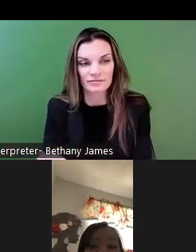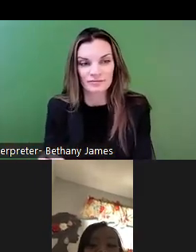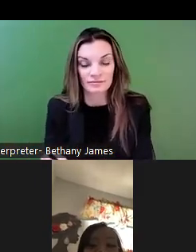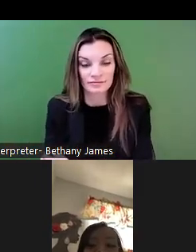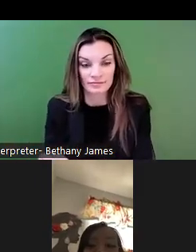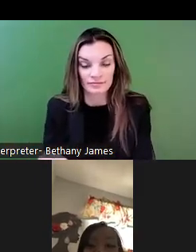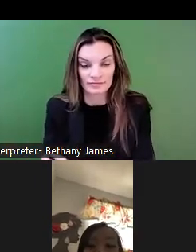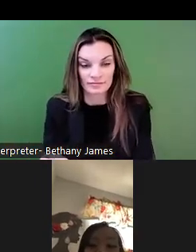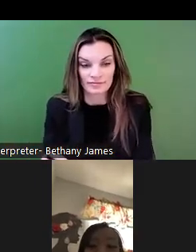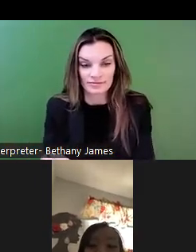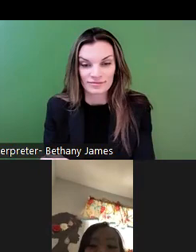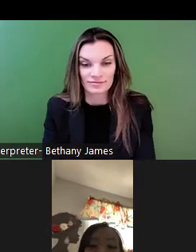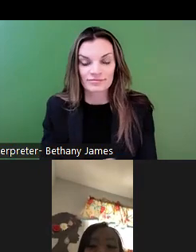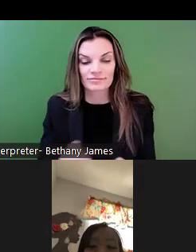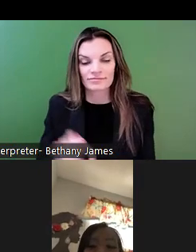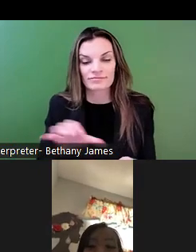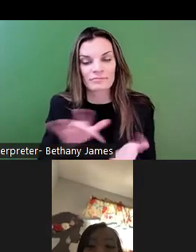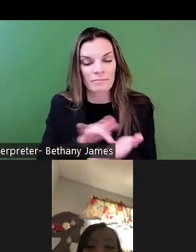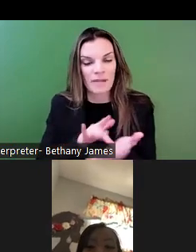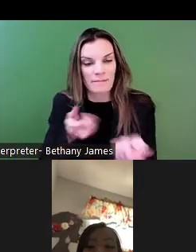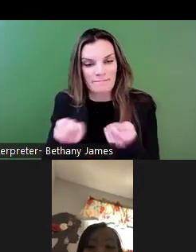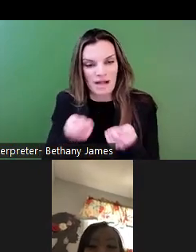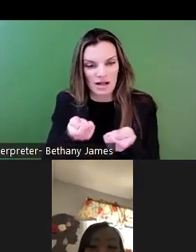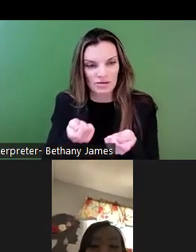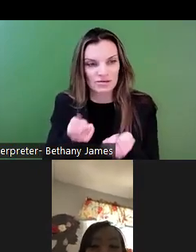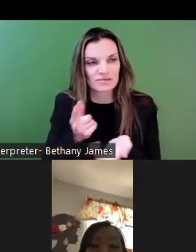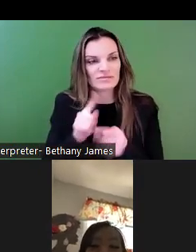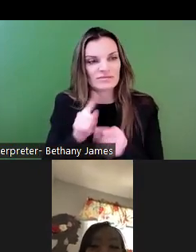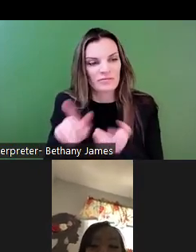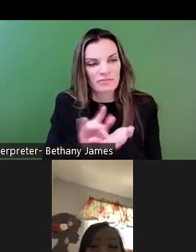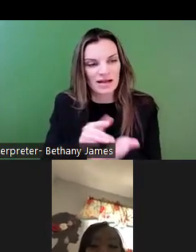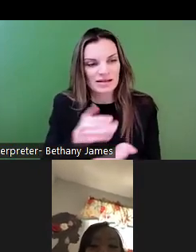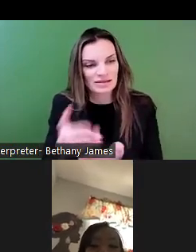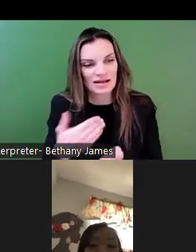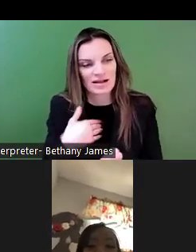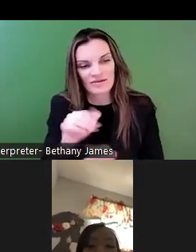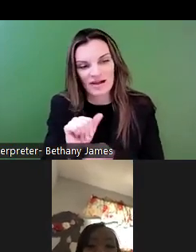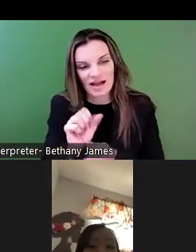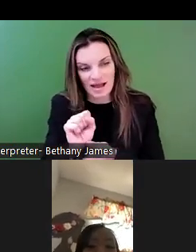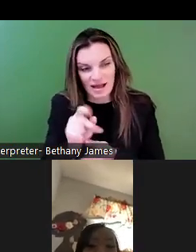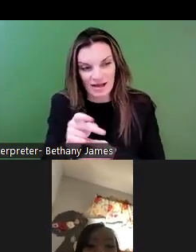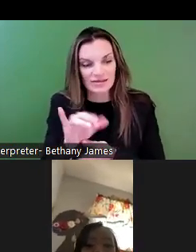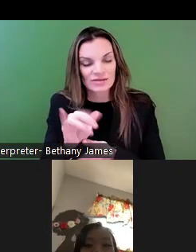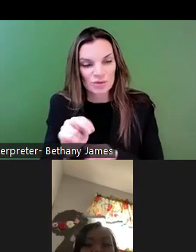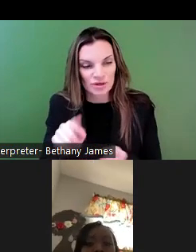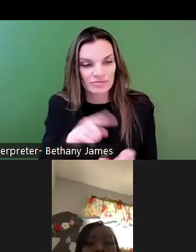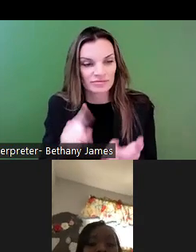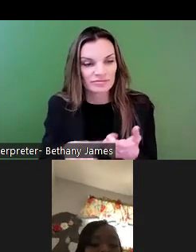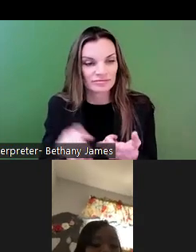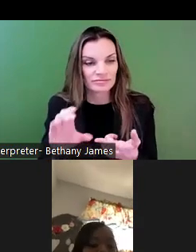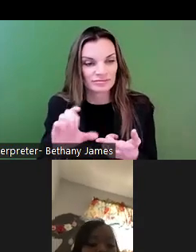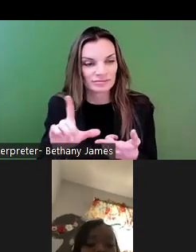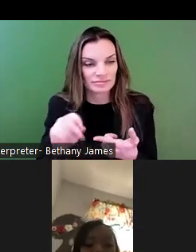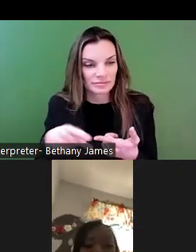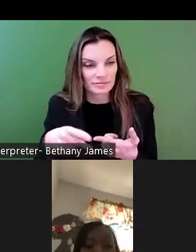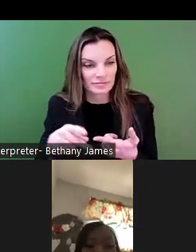surgery. You can give them aspirin or clopidogrel for the next 21 days. If someone has atrial fibrillation, which is a